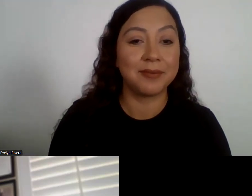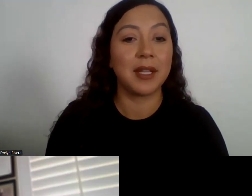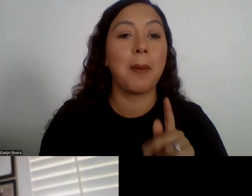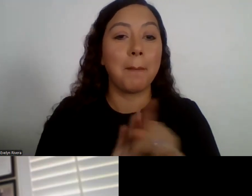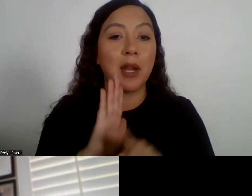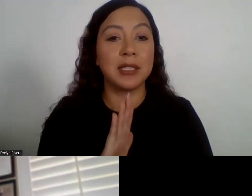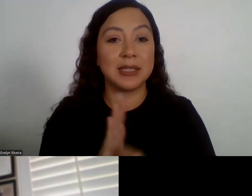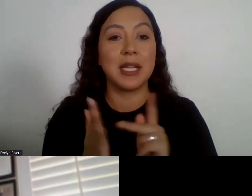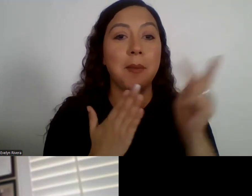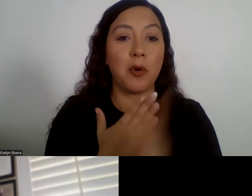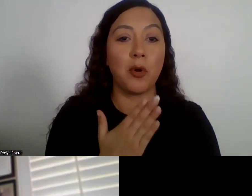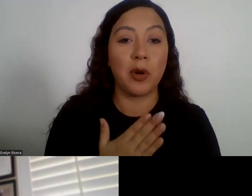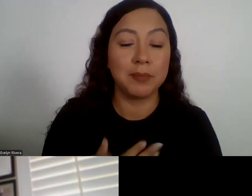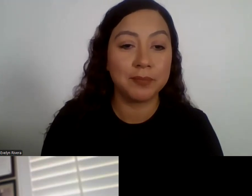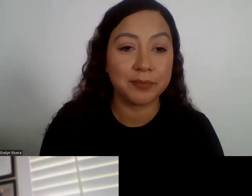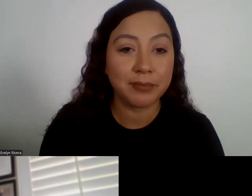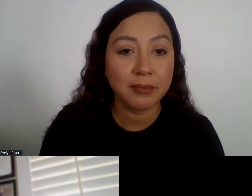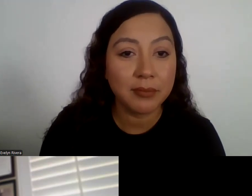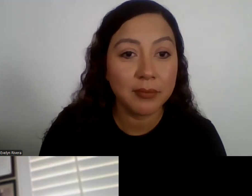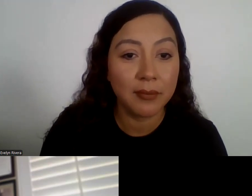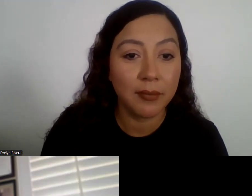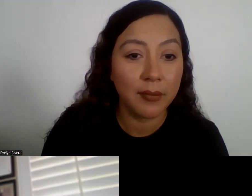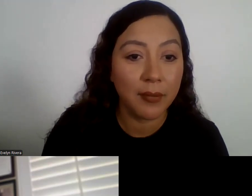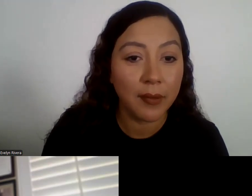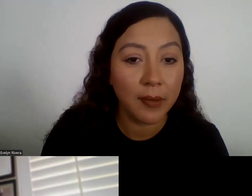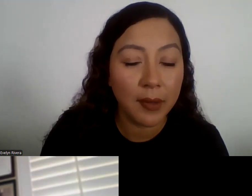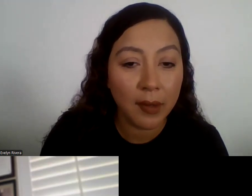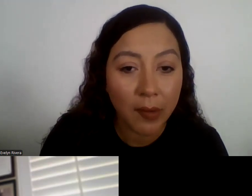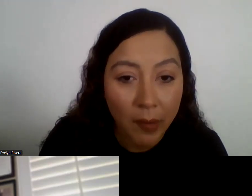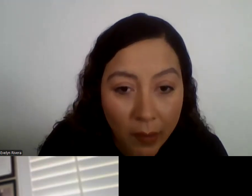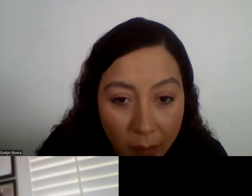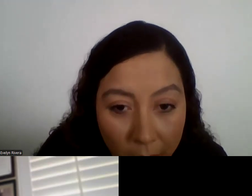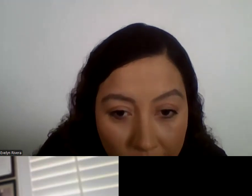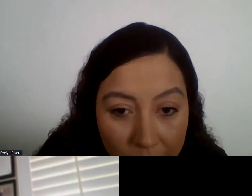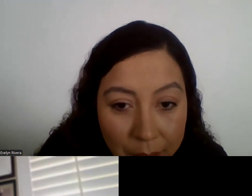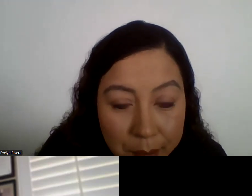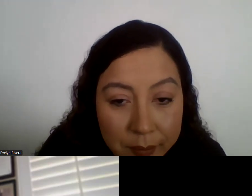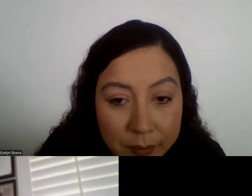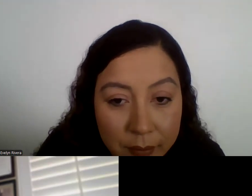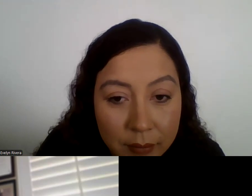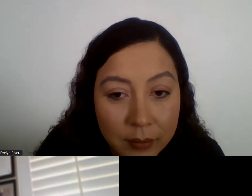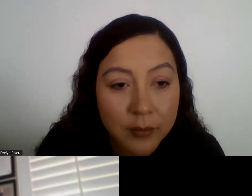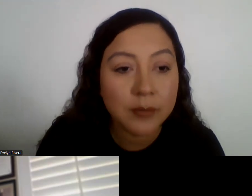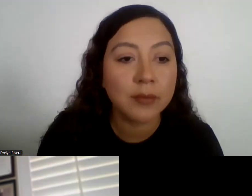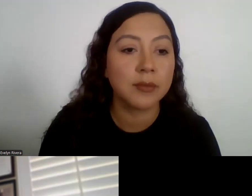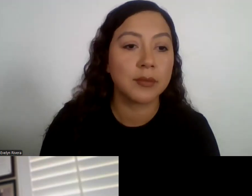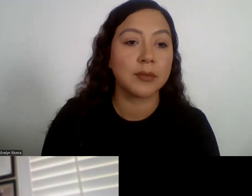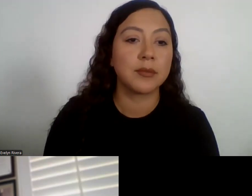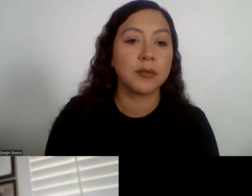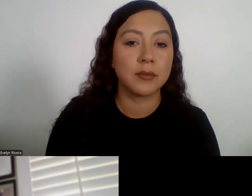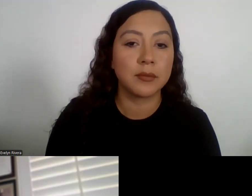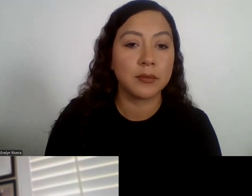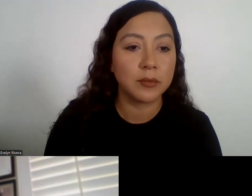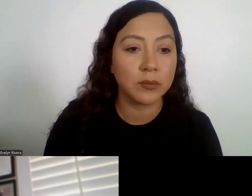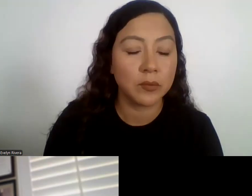programs with the voices of those who use and are needing